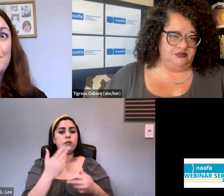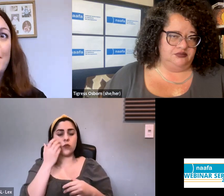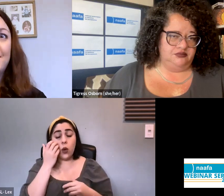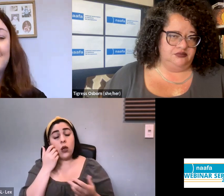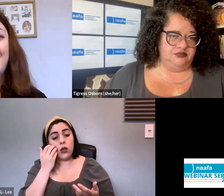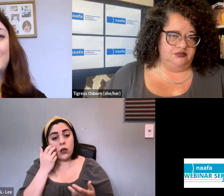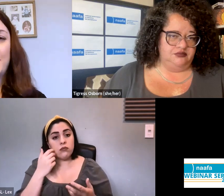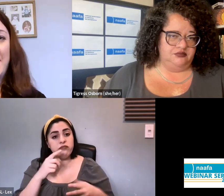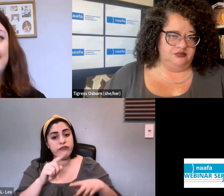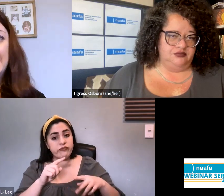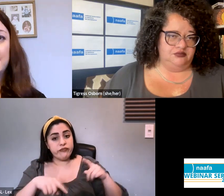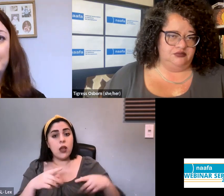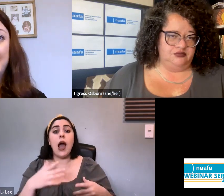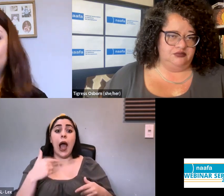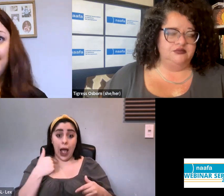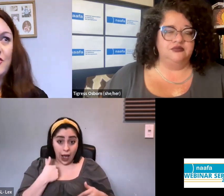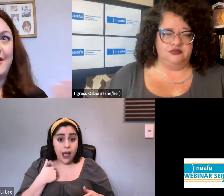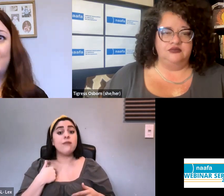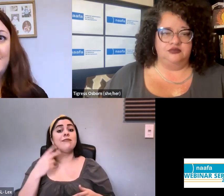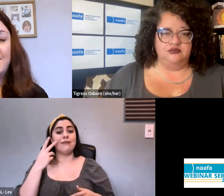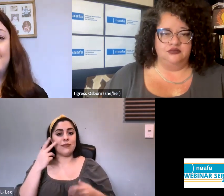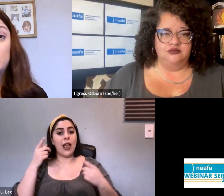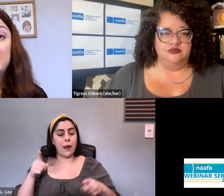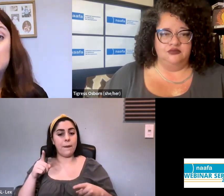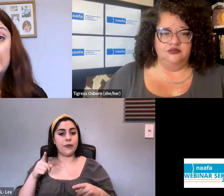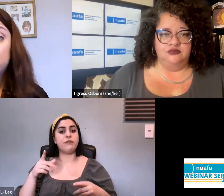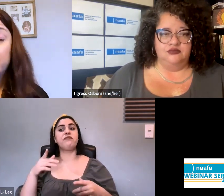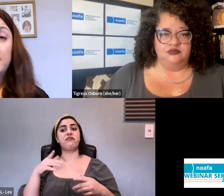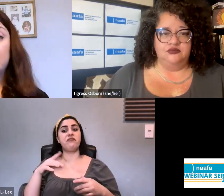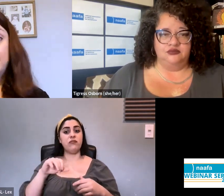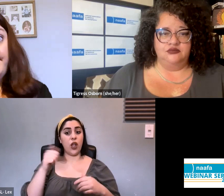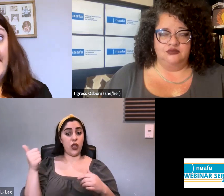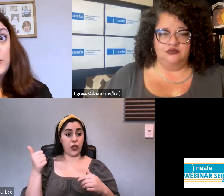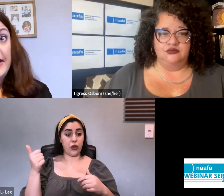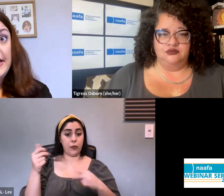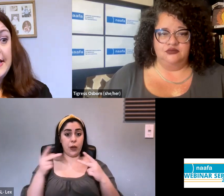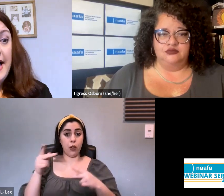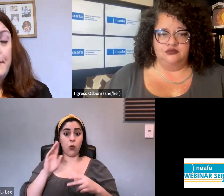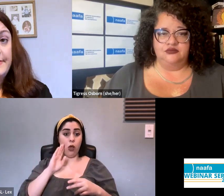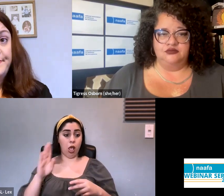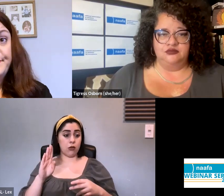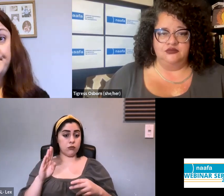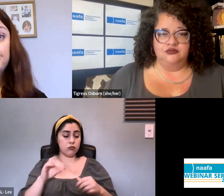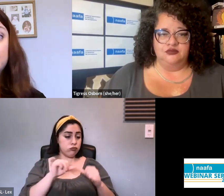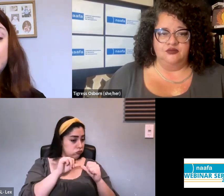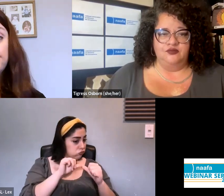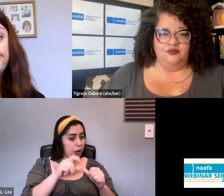visitations months after the passing because it just situation that's what needed to